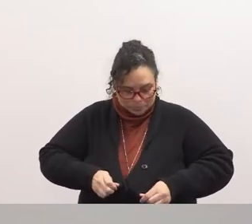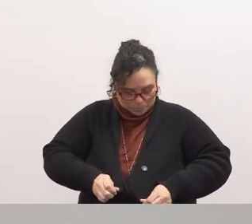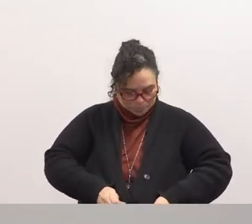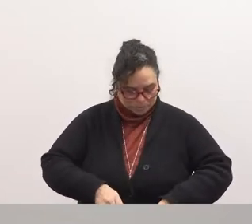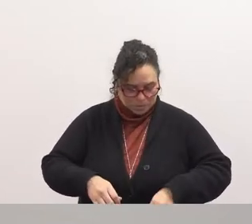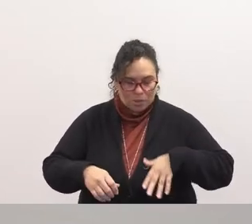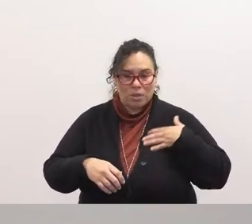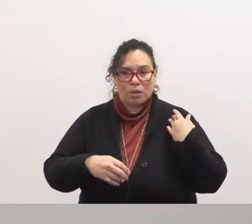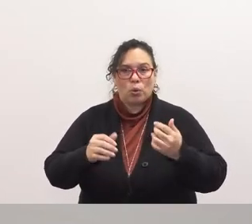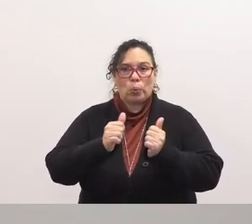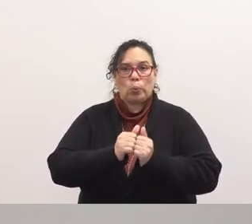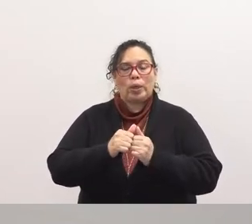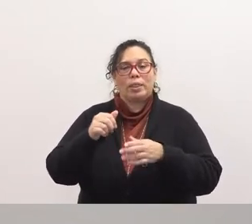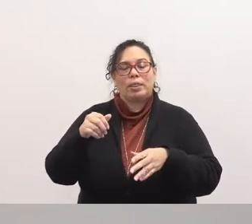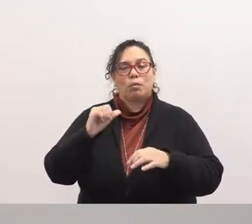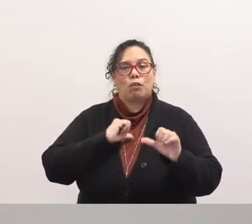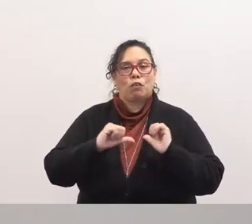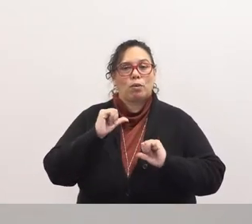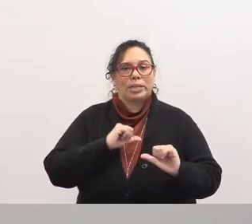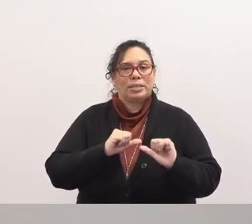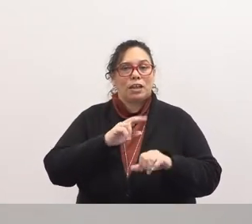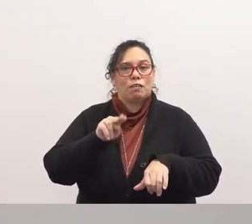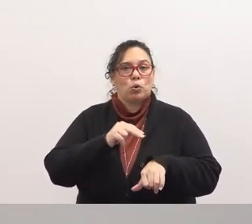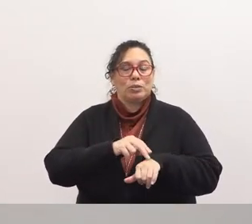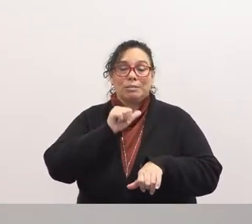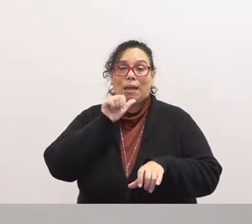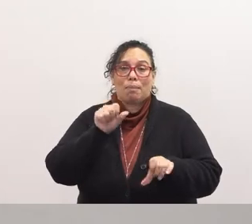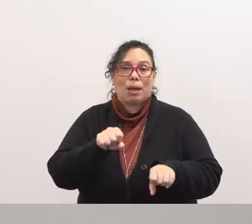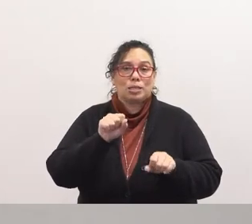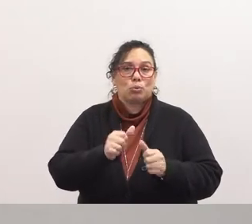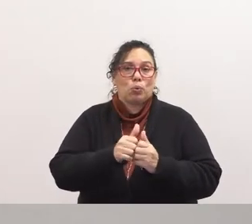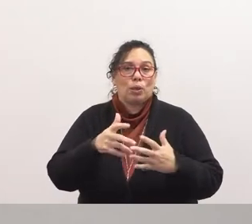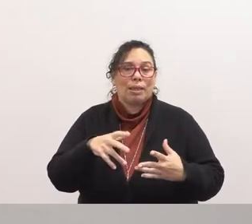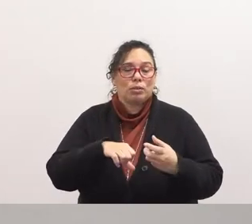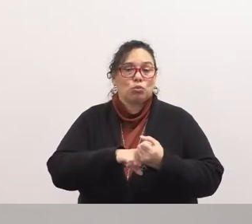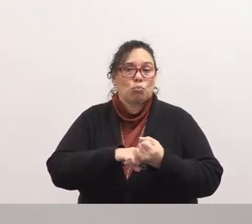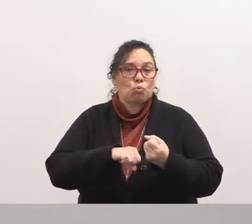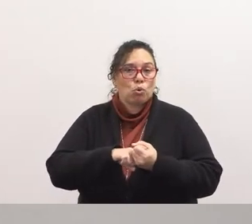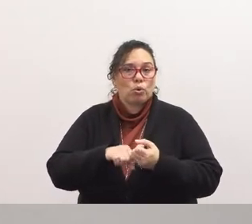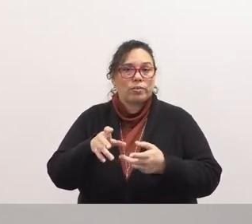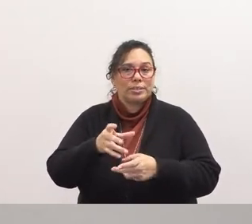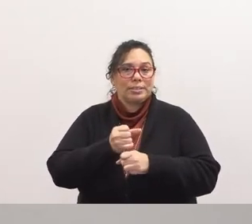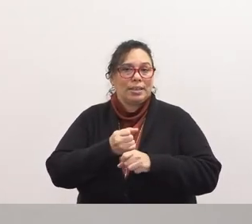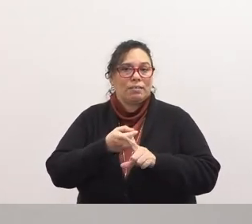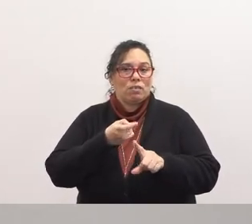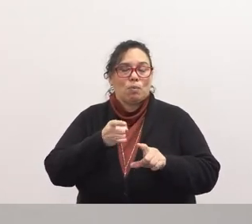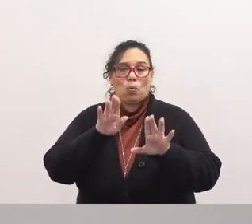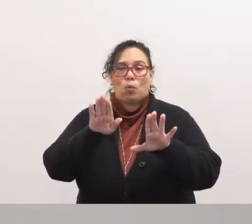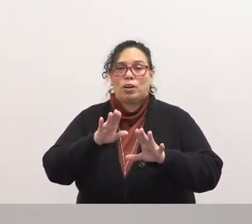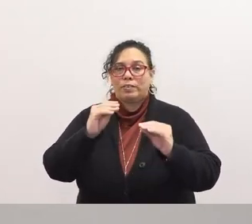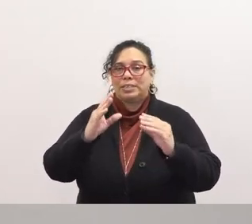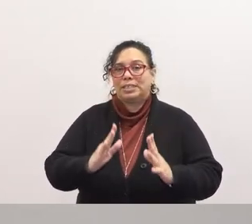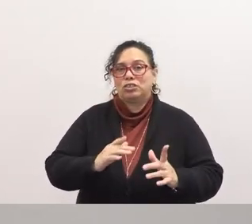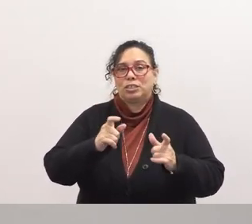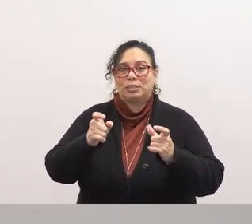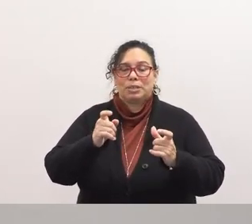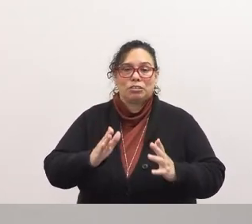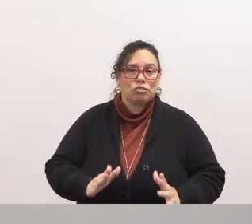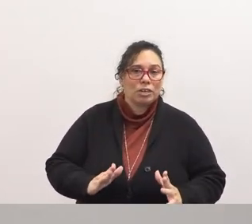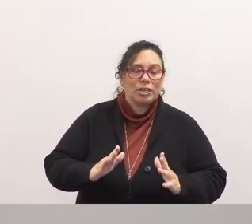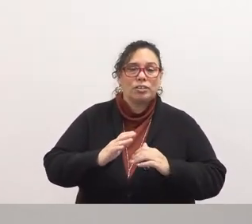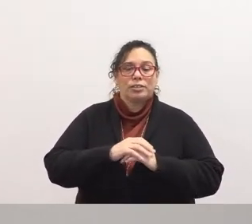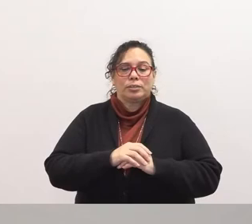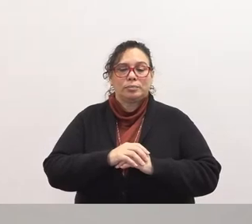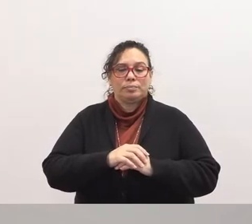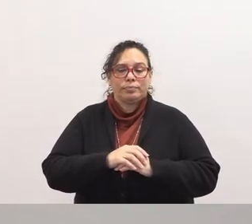performance on stage. And of course, this is not possible without the support that they receive from their wonderful teachers, the administration there on